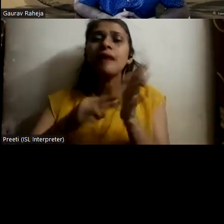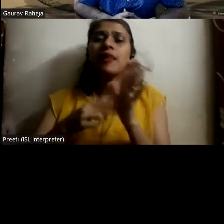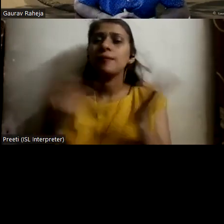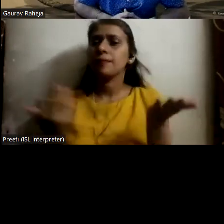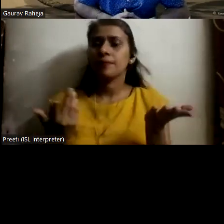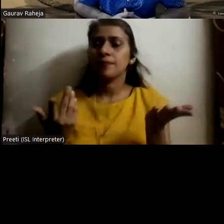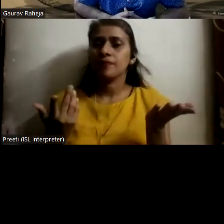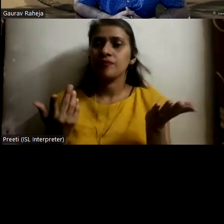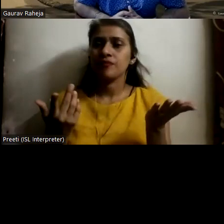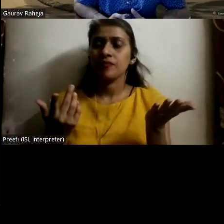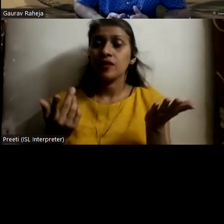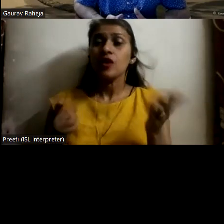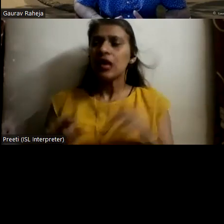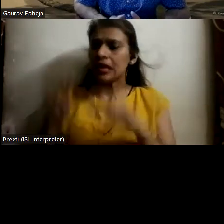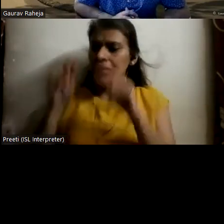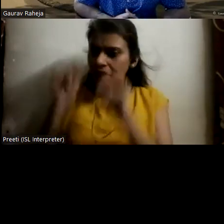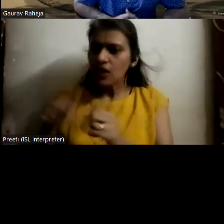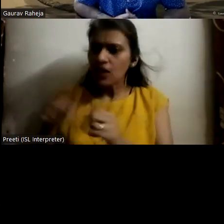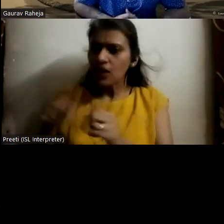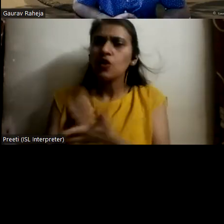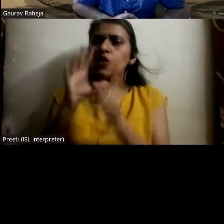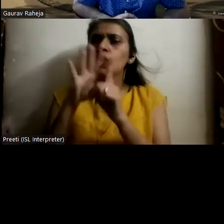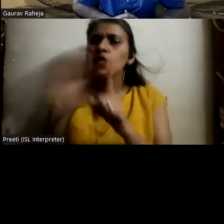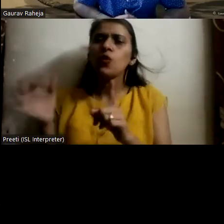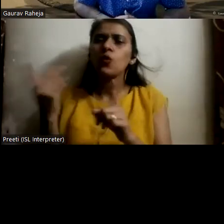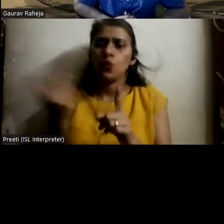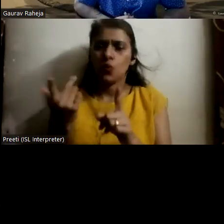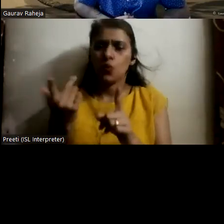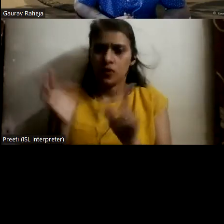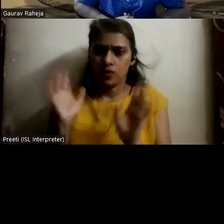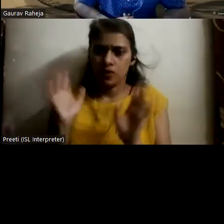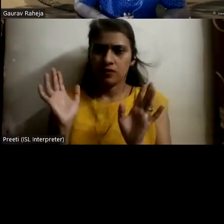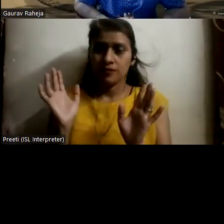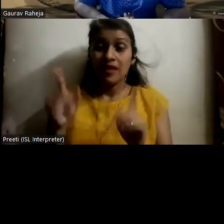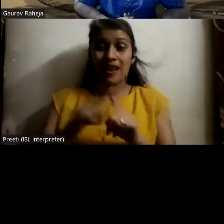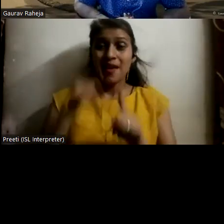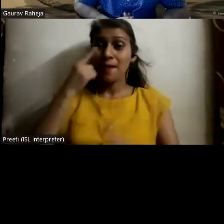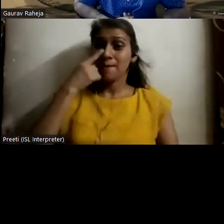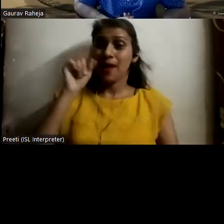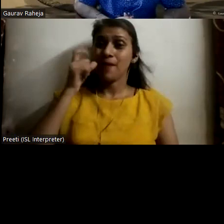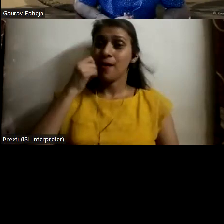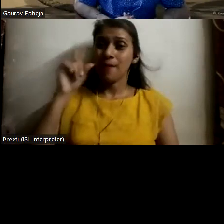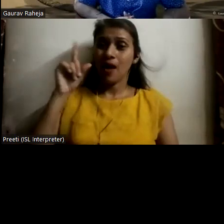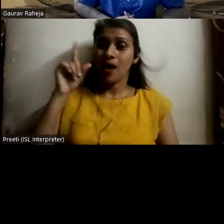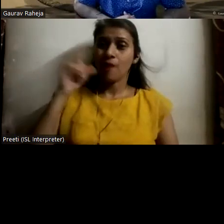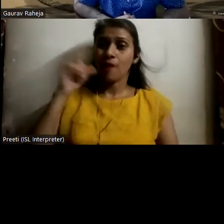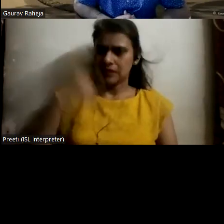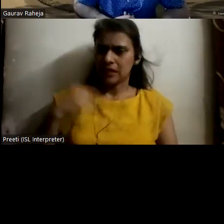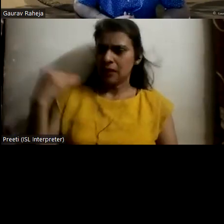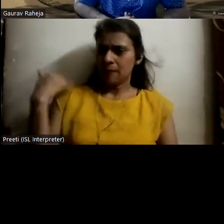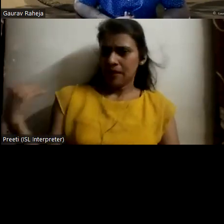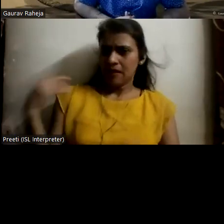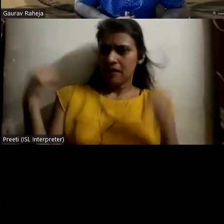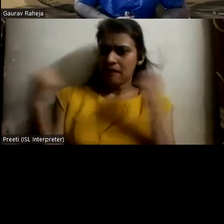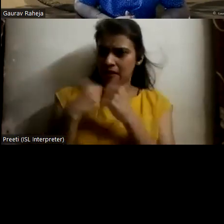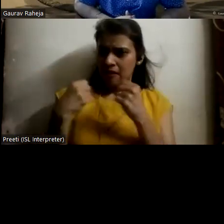ourselves, such that we are reasonable. Don't our parents tell us, if you fight with your brother or